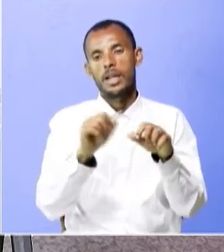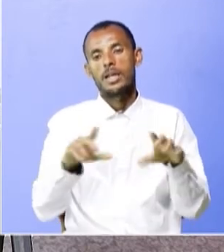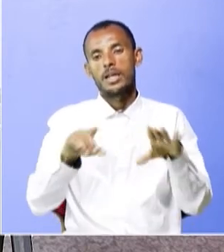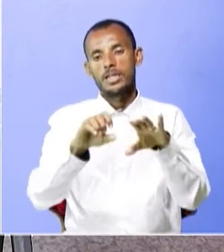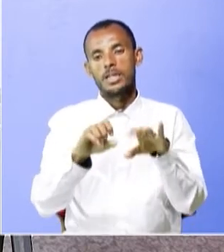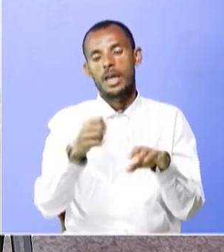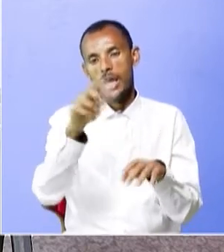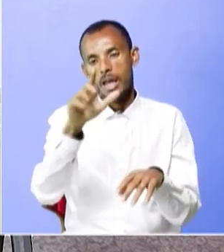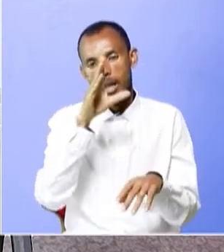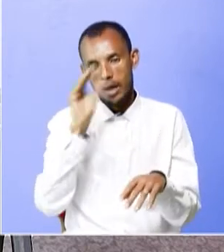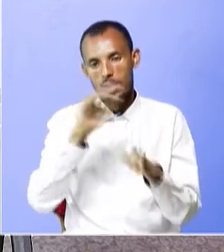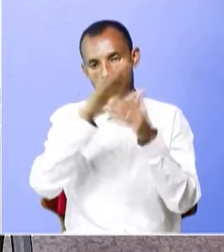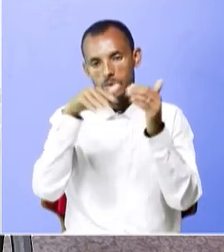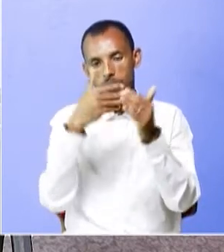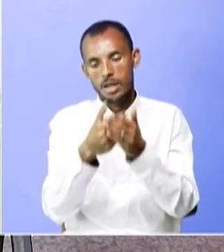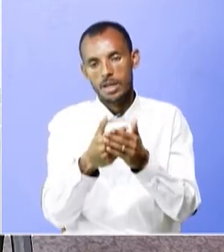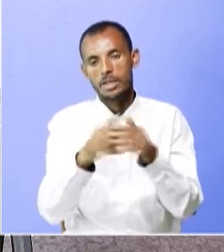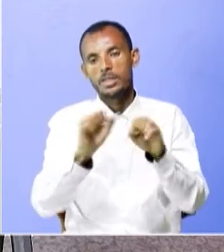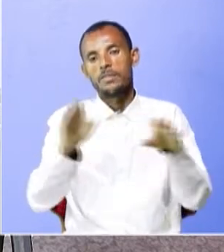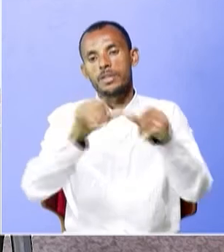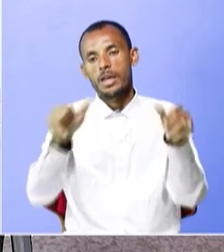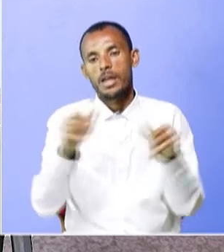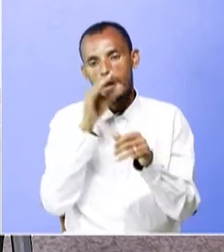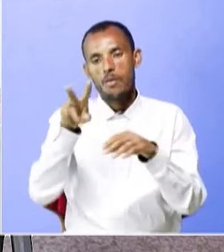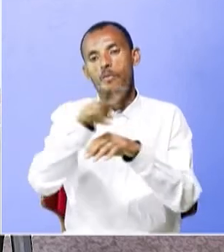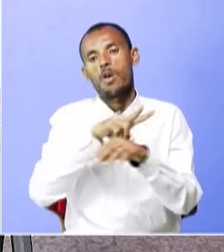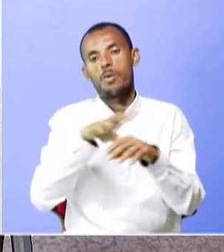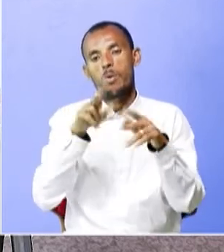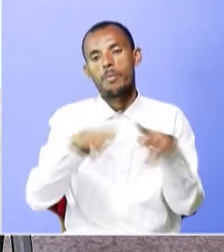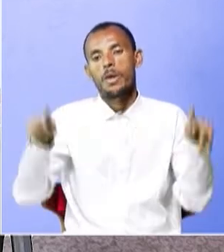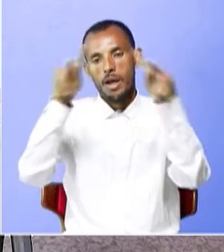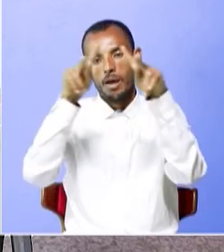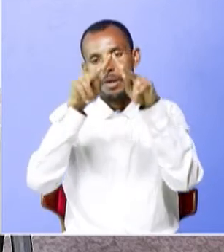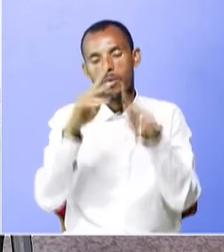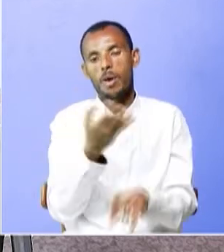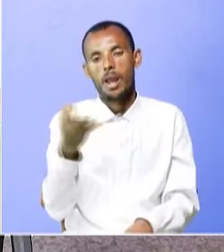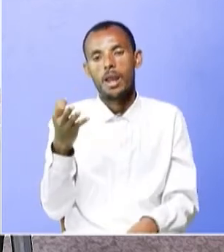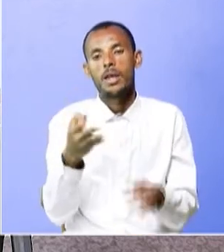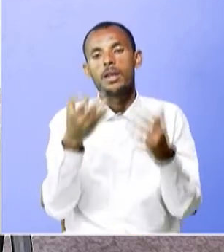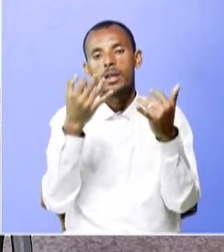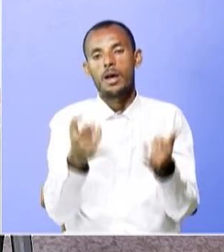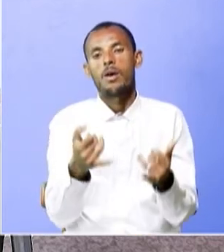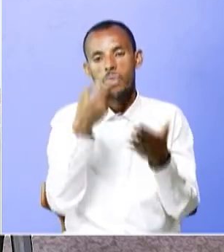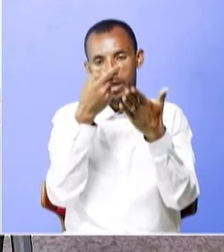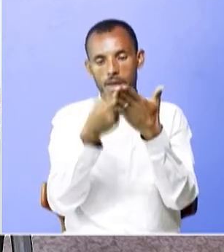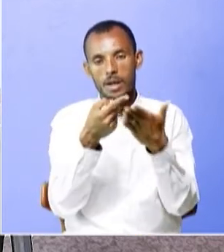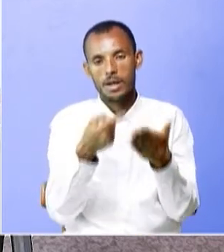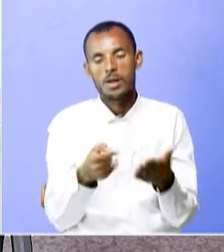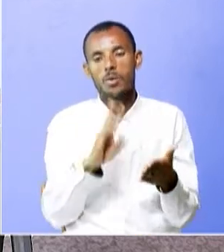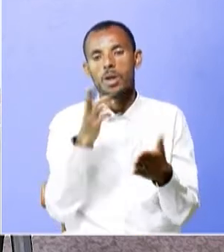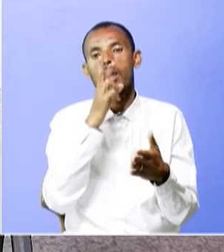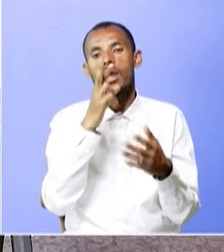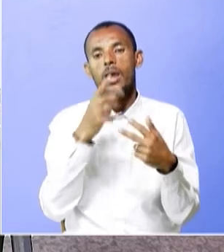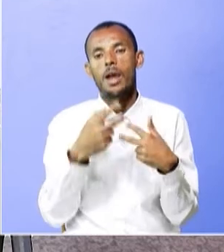surface area, the total surface area, and the volume of the pyramid. Well, so here we have